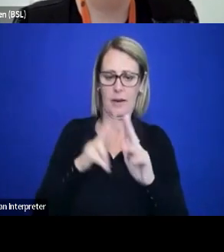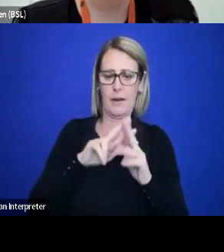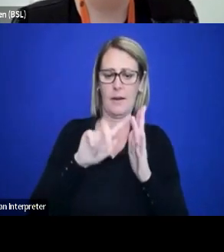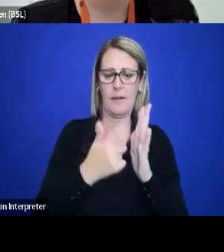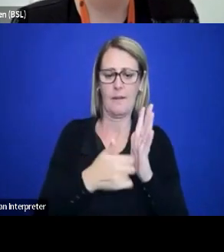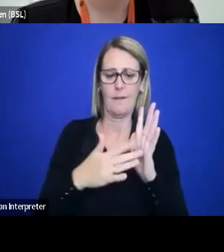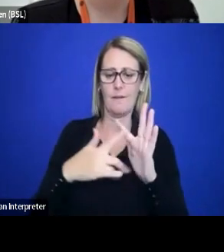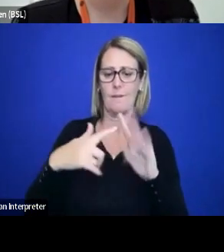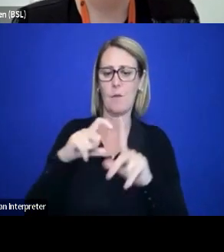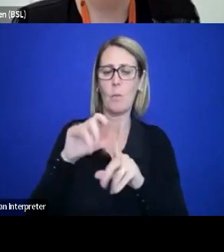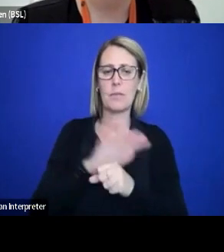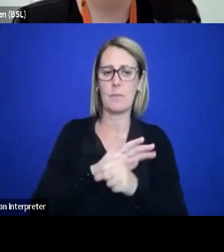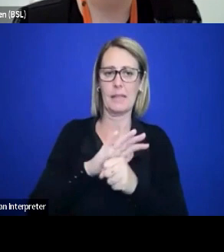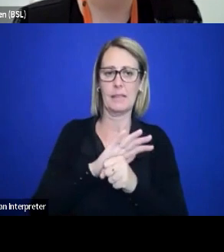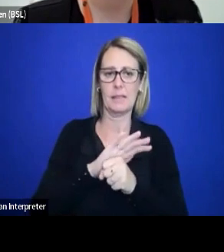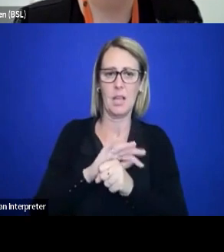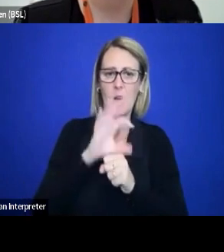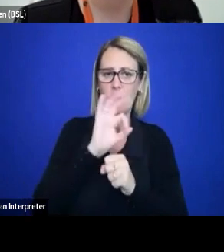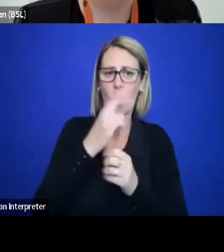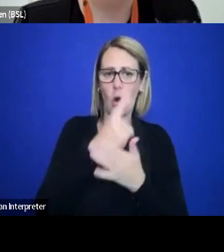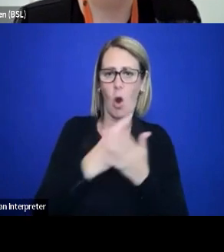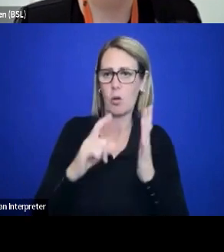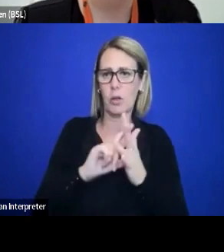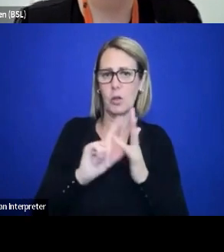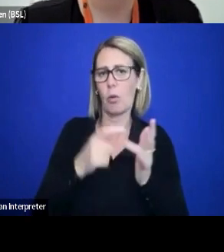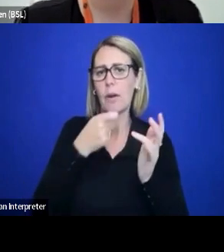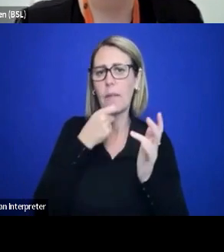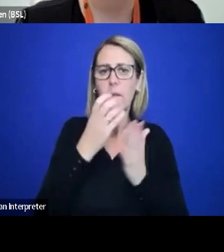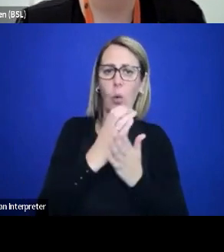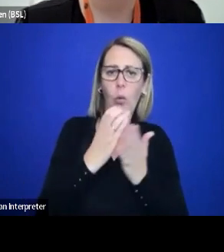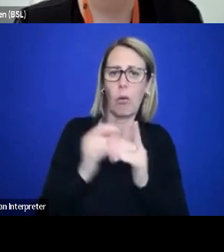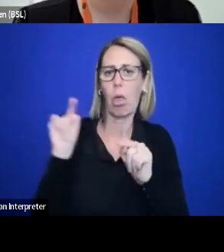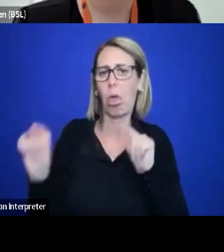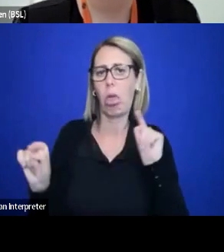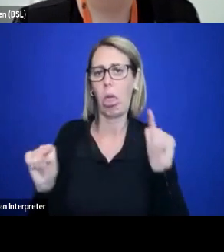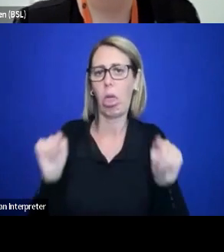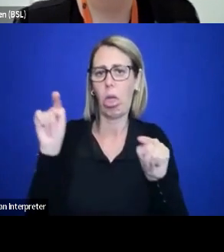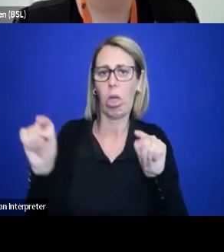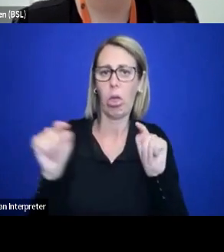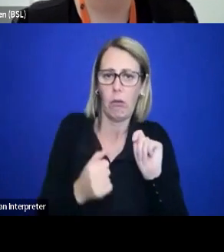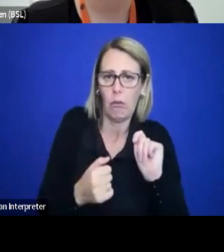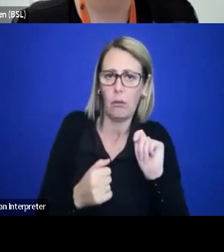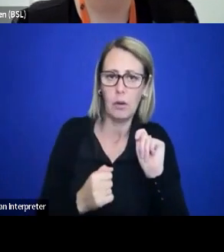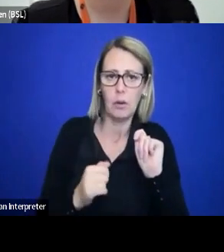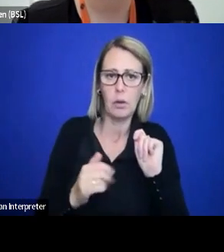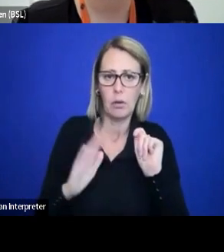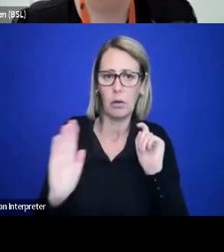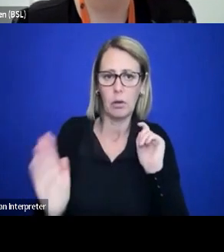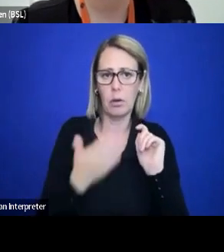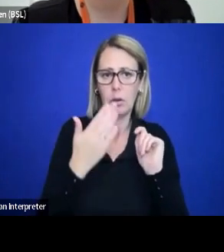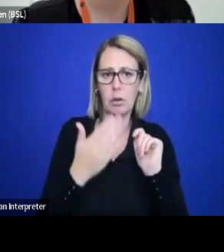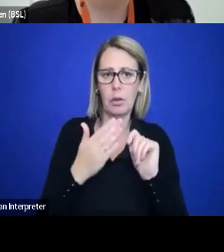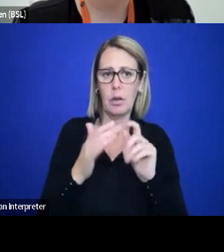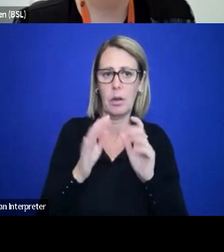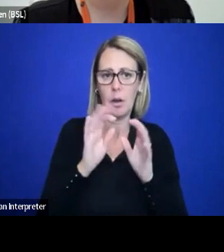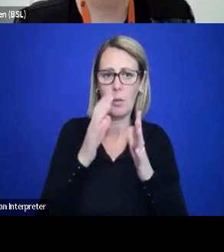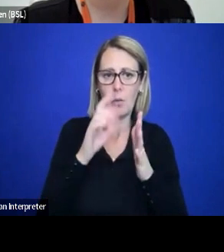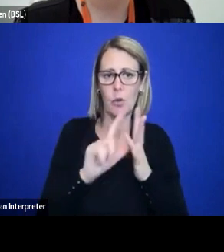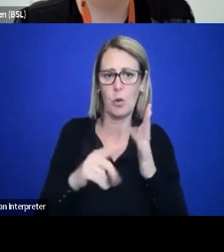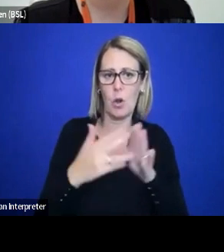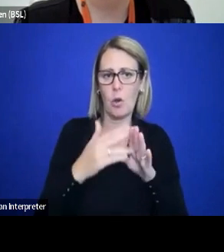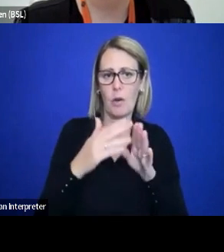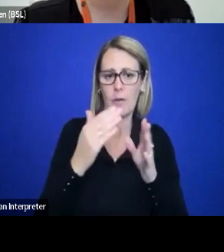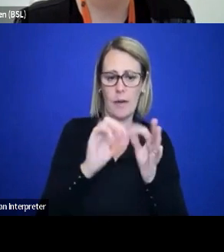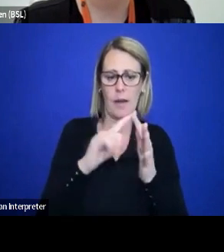as well. And that's not just doing a couple of courses here or there, and we value Berry Street and we do a lot of that work,